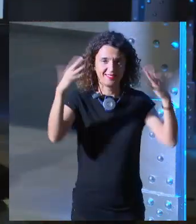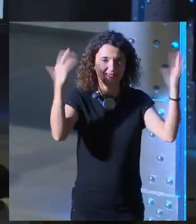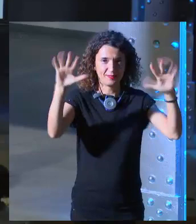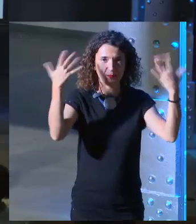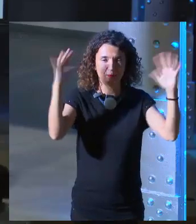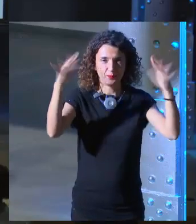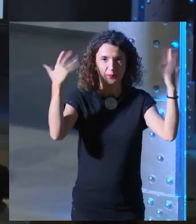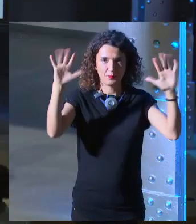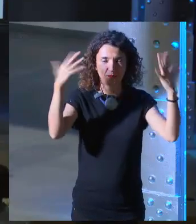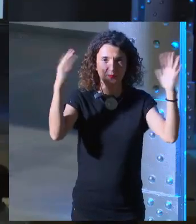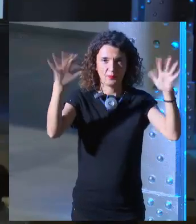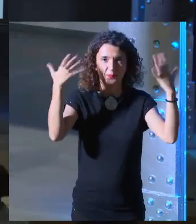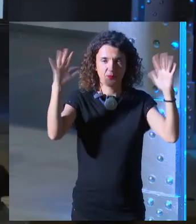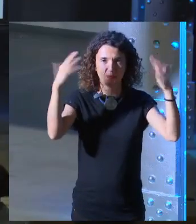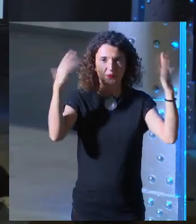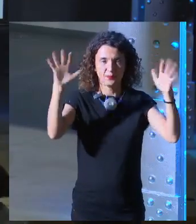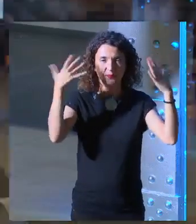Okay. Enough.